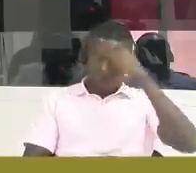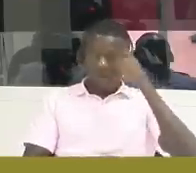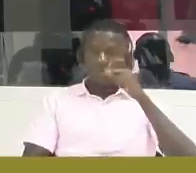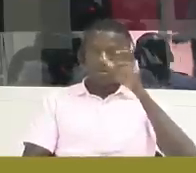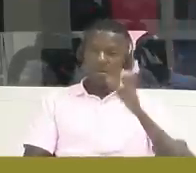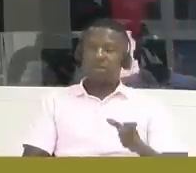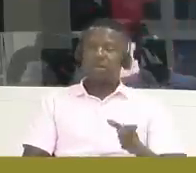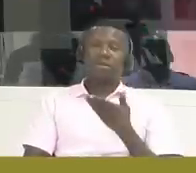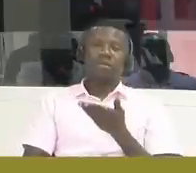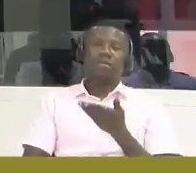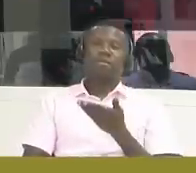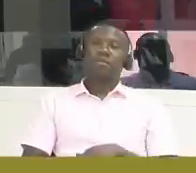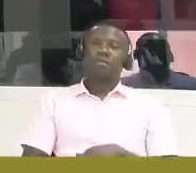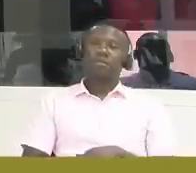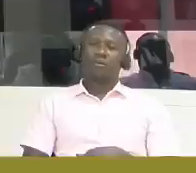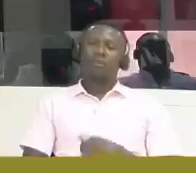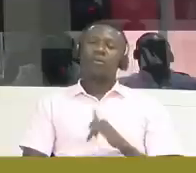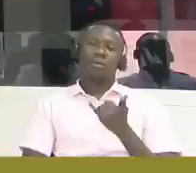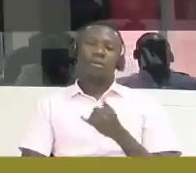Yeah.